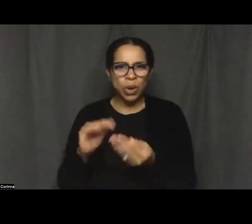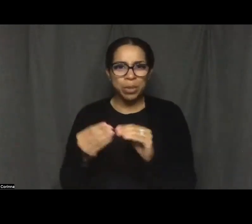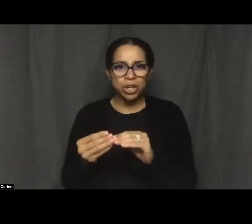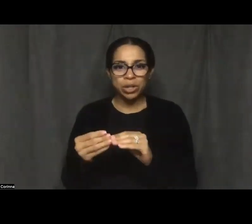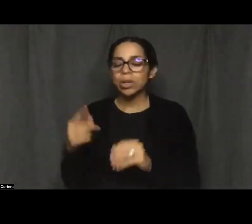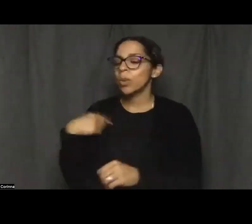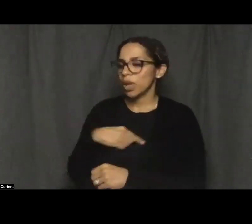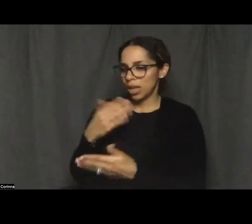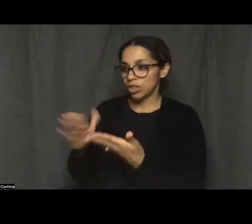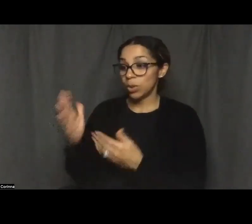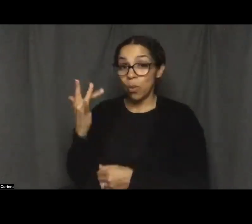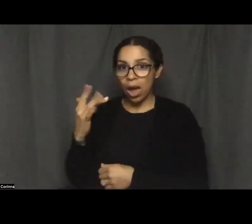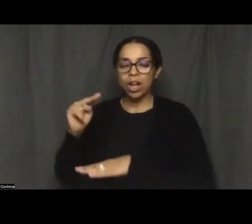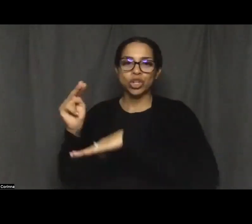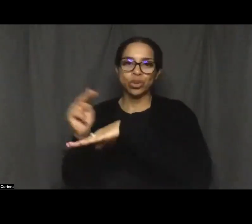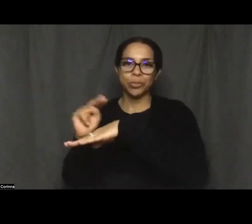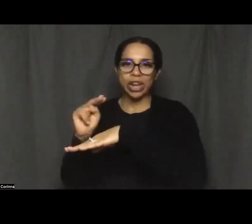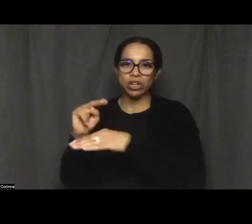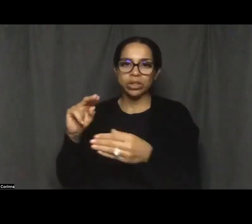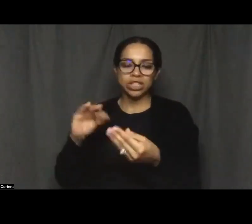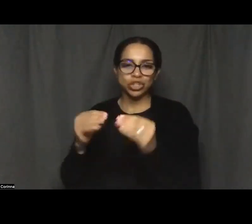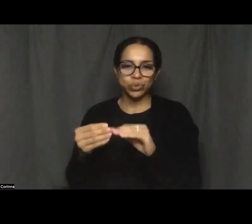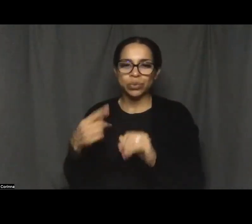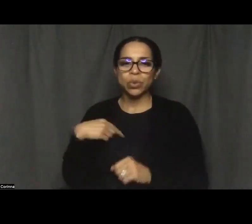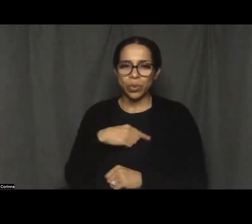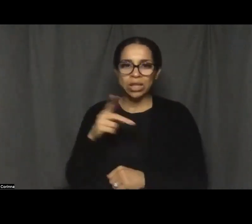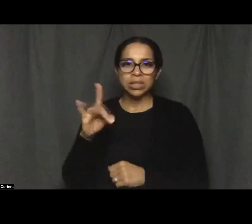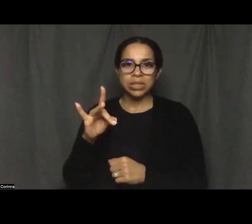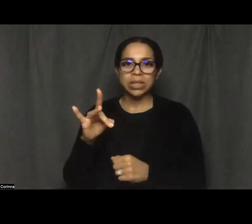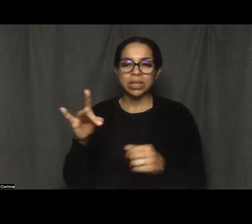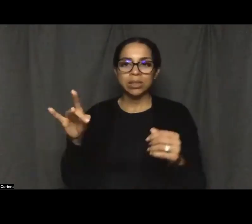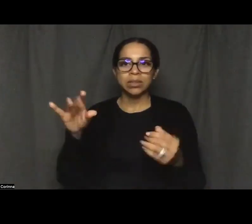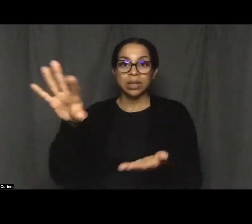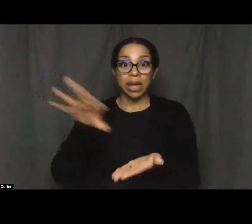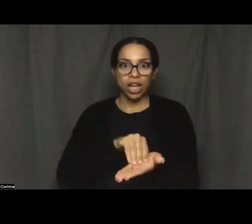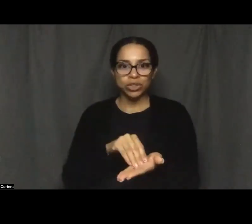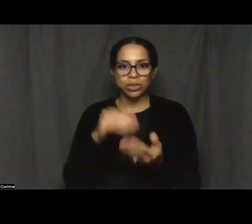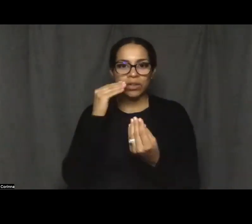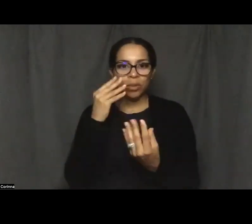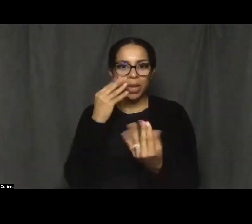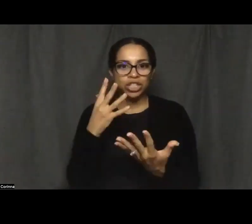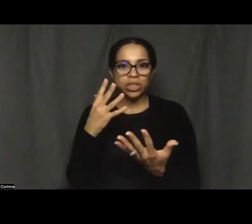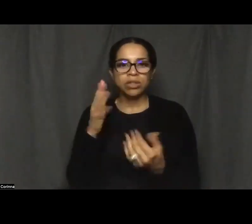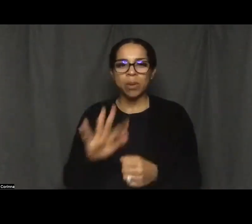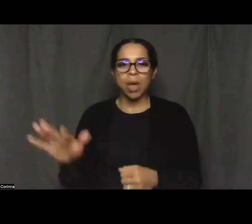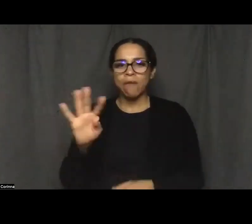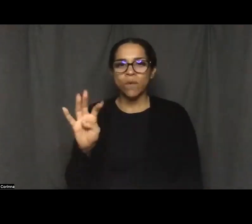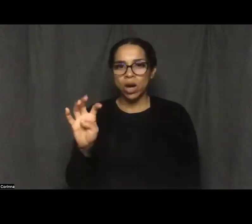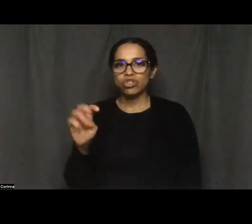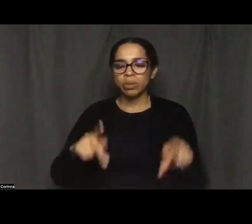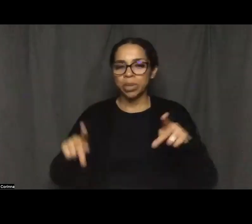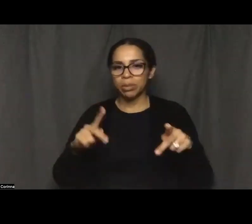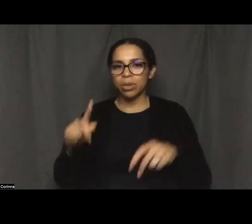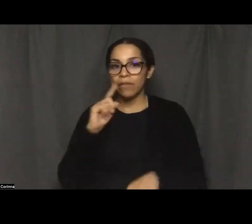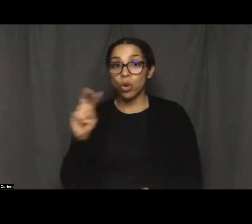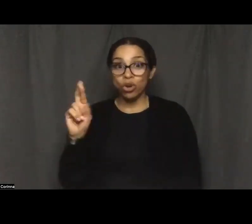issue. So we have captured information across the health statistics region of about 400 people for raw